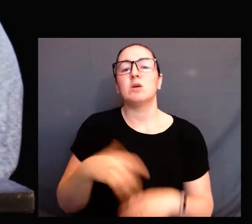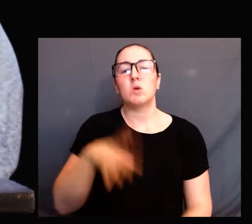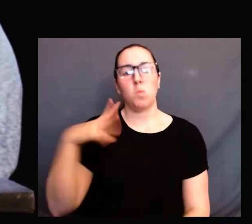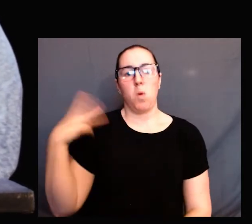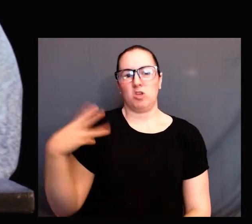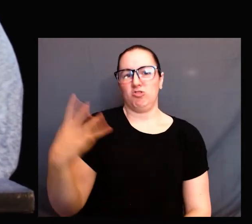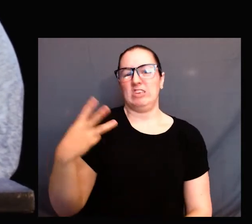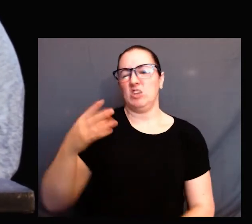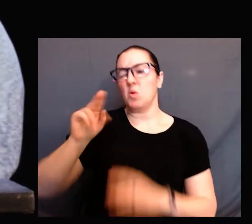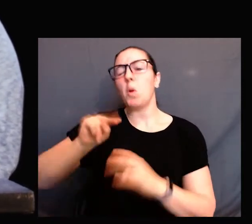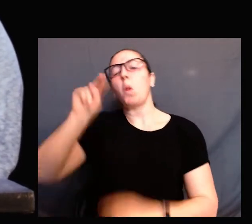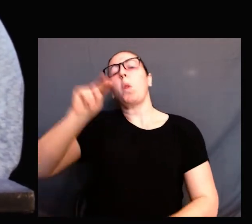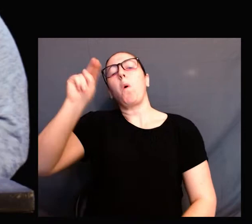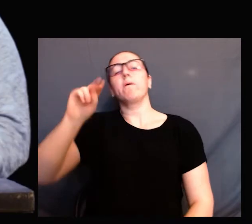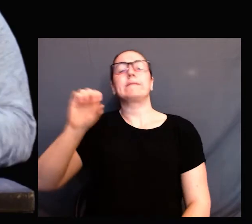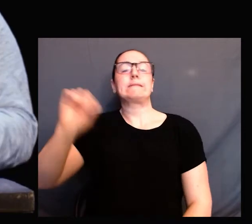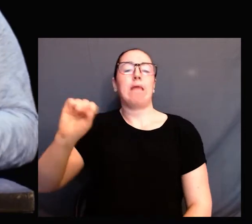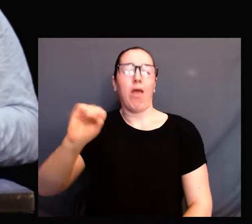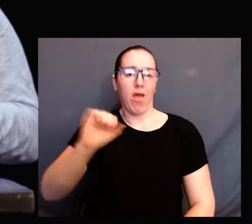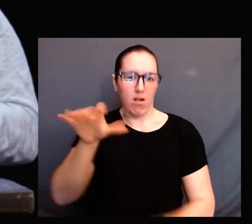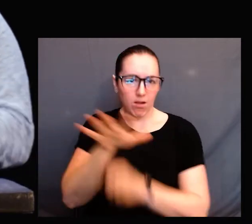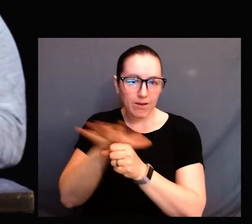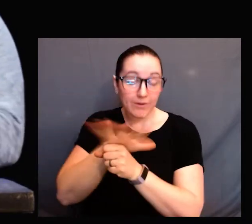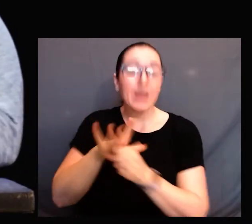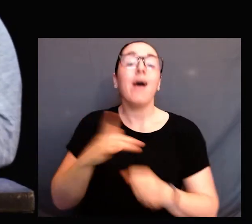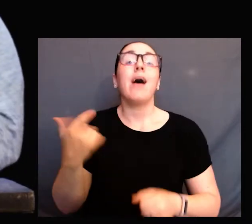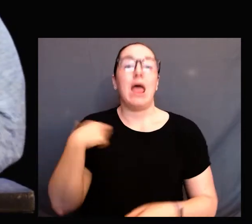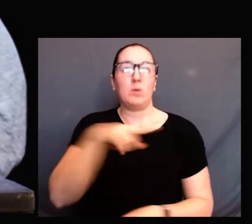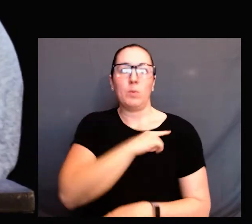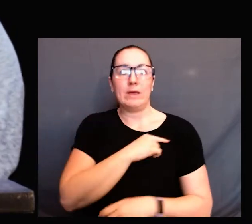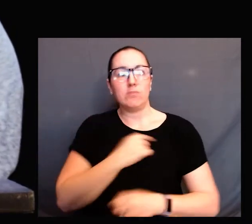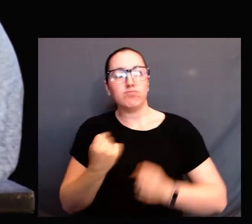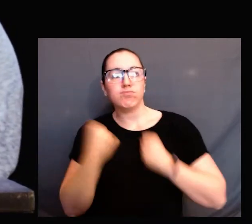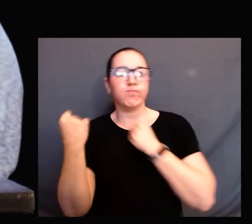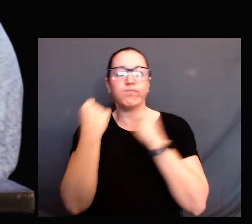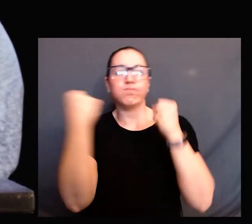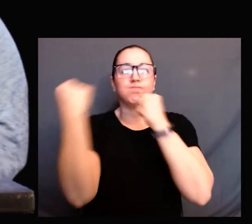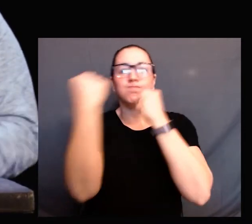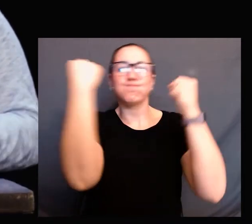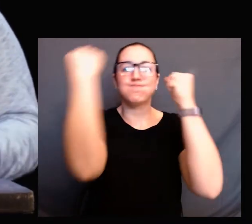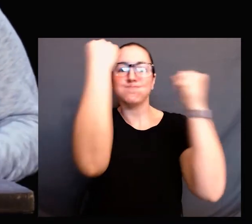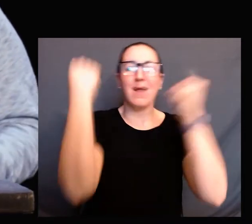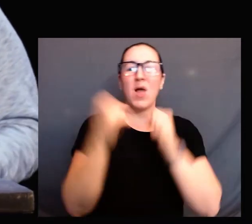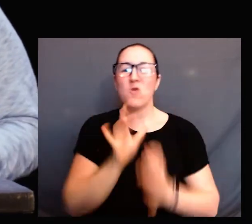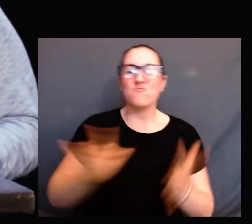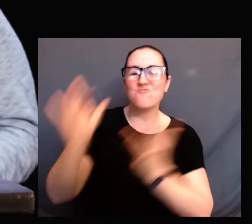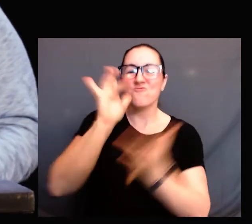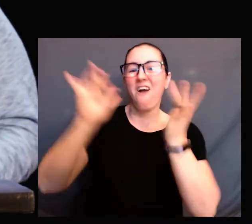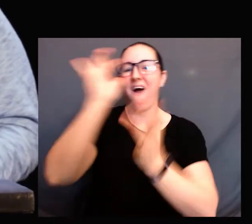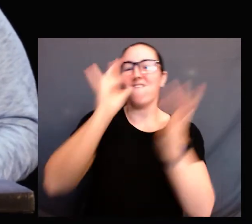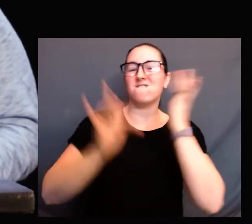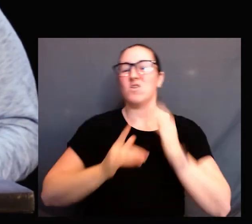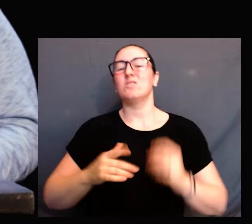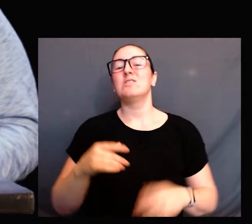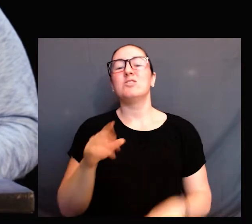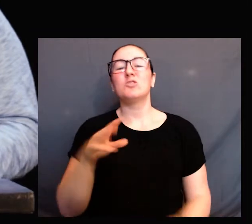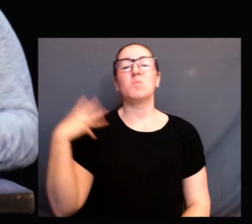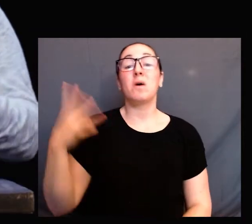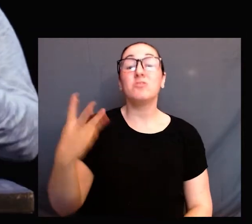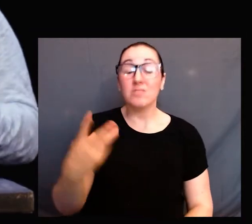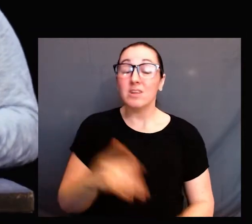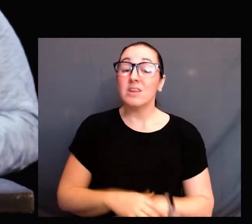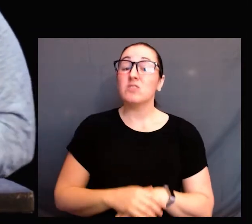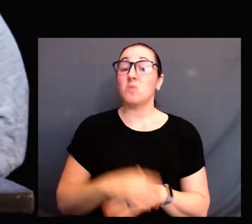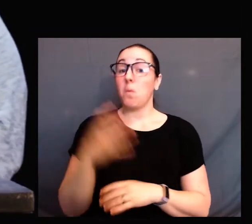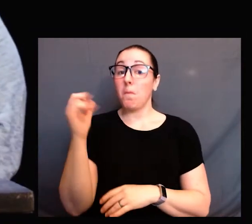north of Seattle. And we decided to make that adventure into a big family road trip. And